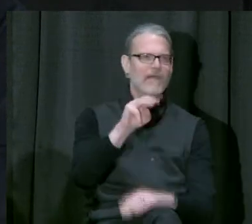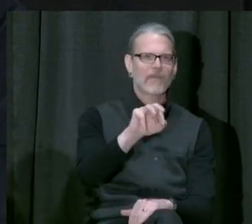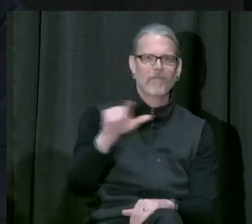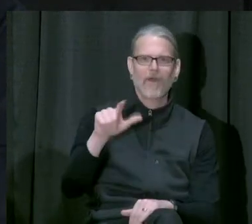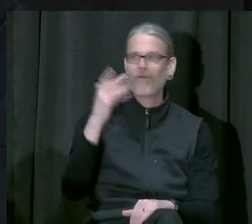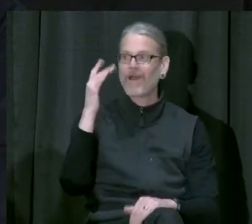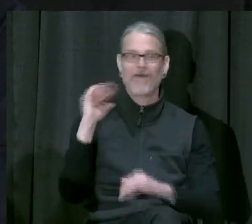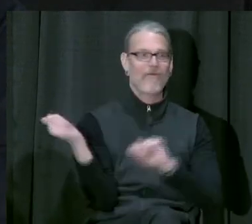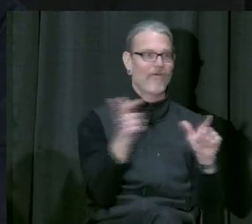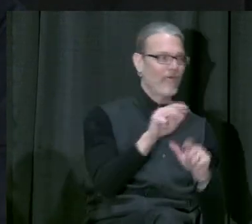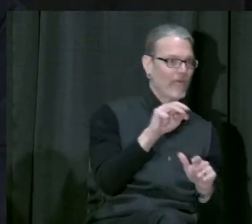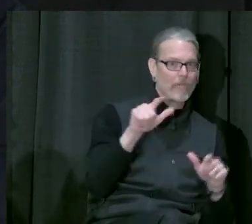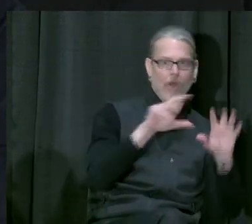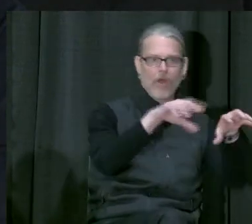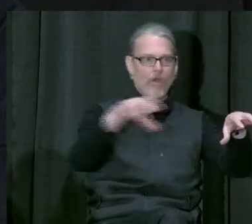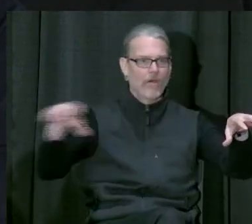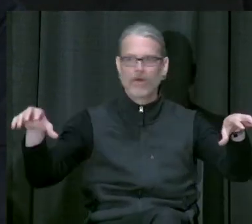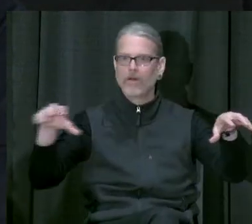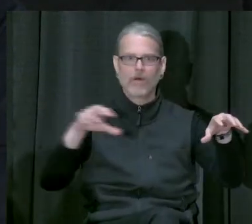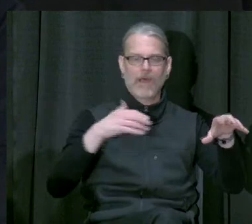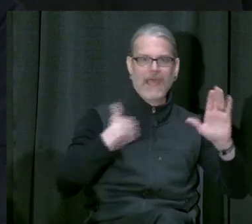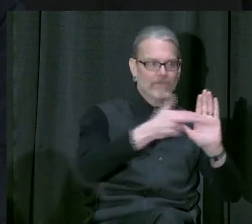marked, it was on multiple levels.